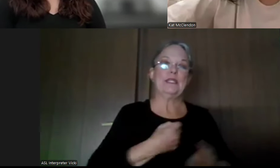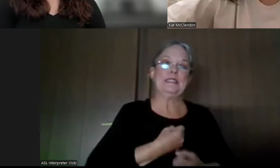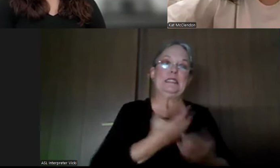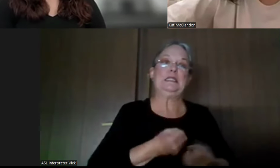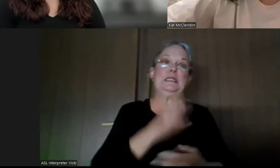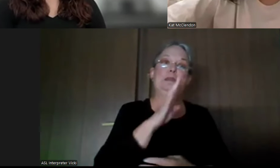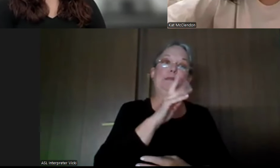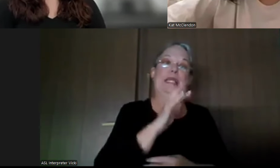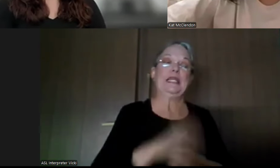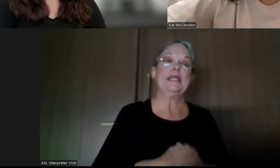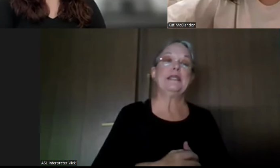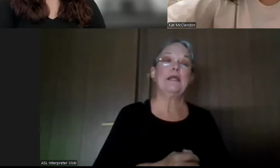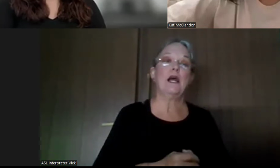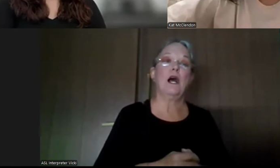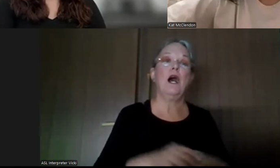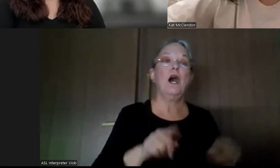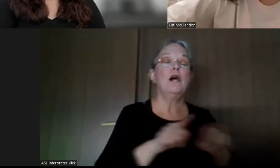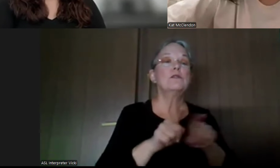realize that, and